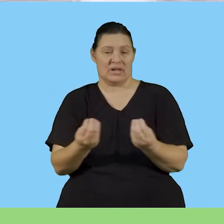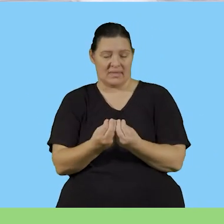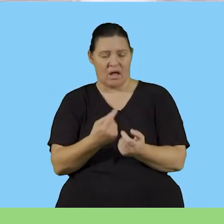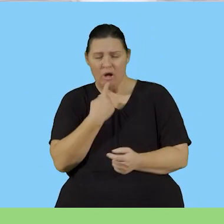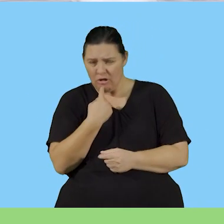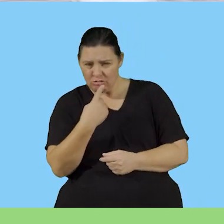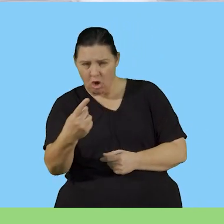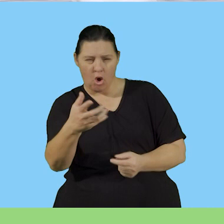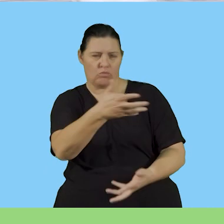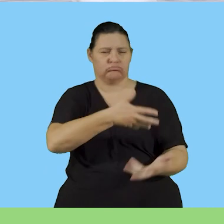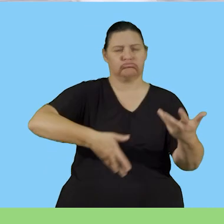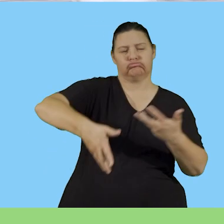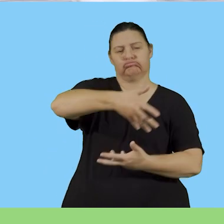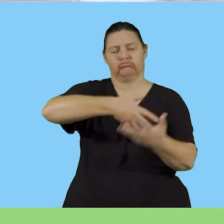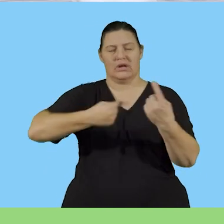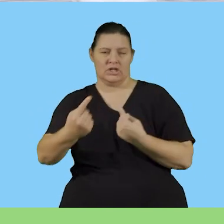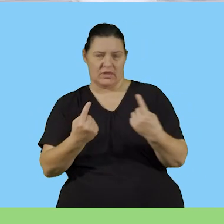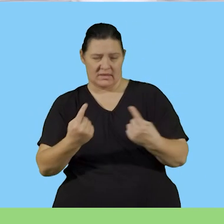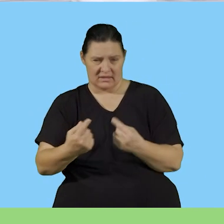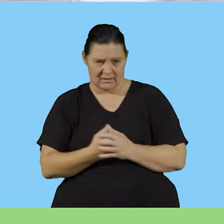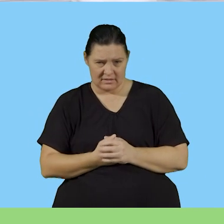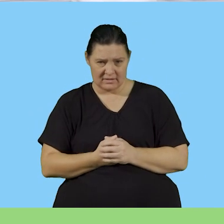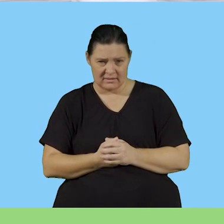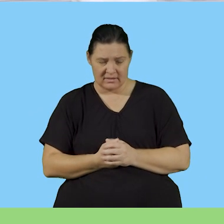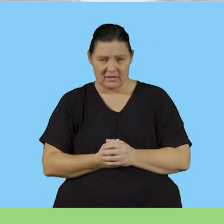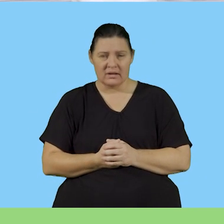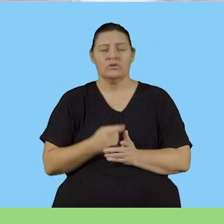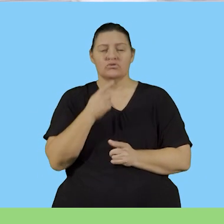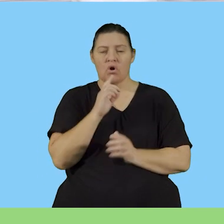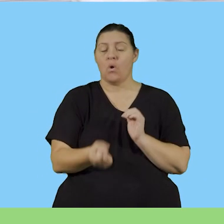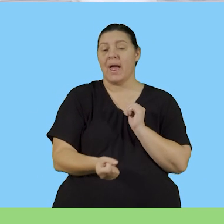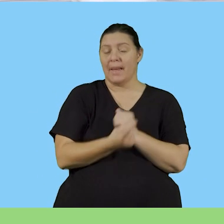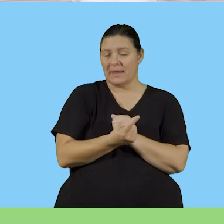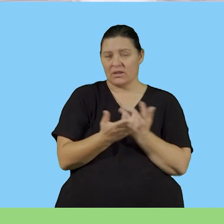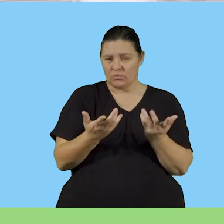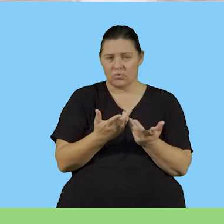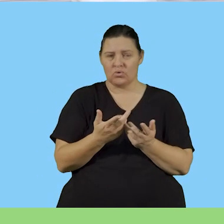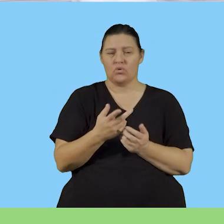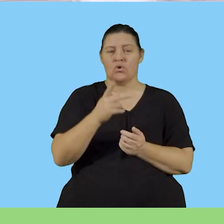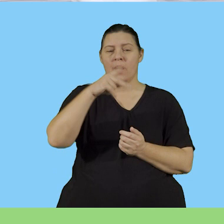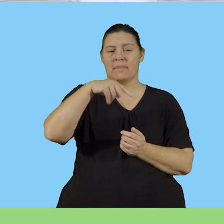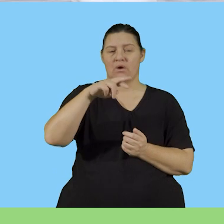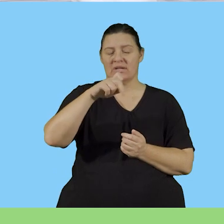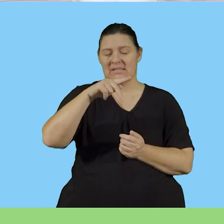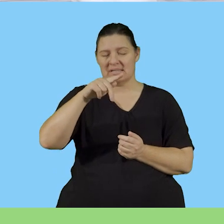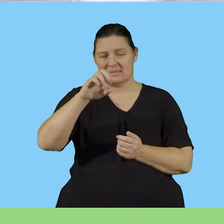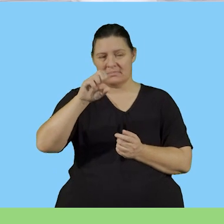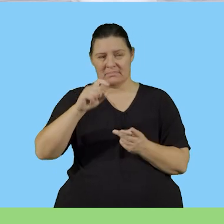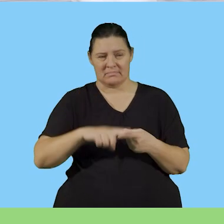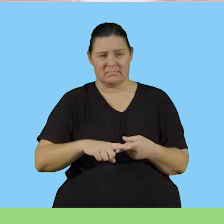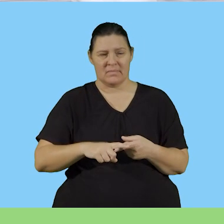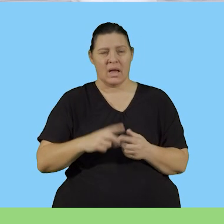other over a long period of time. This can happen in the form of